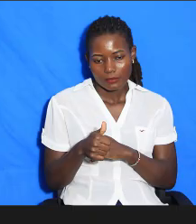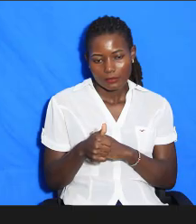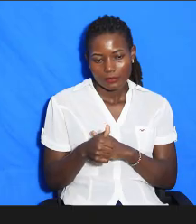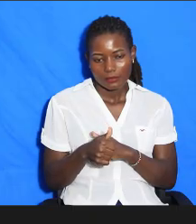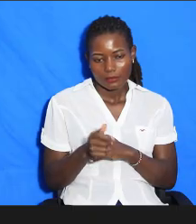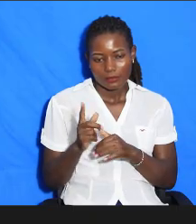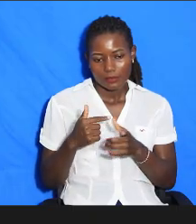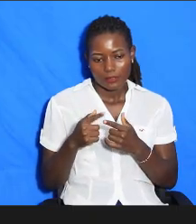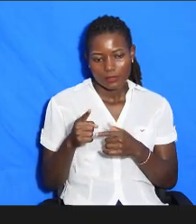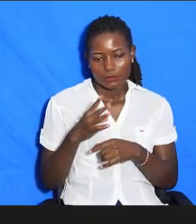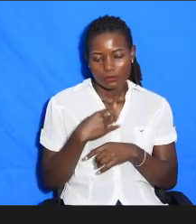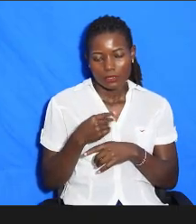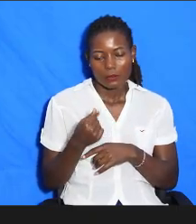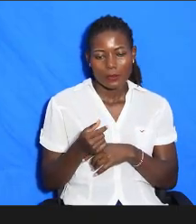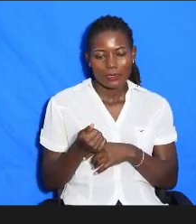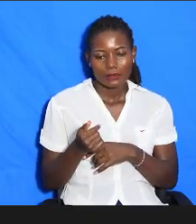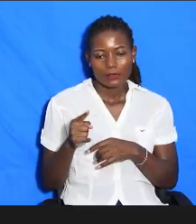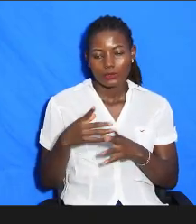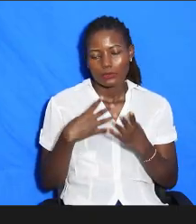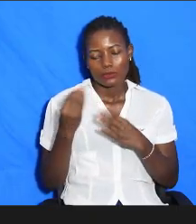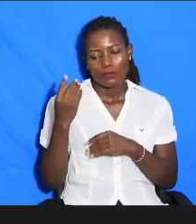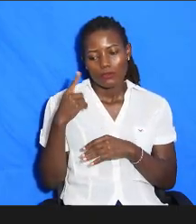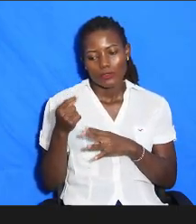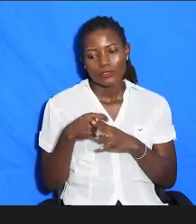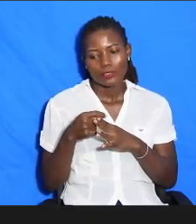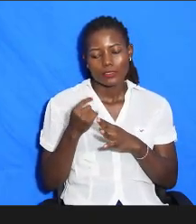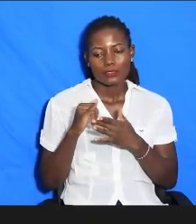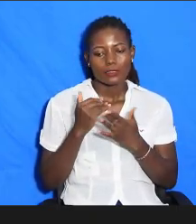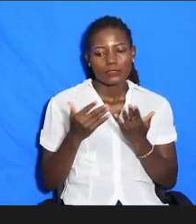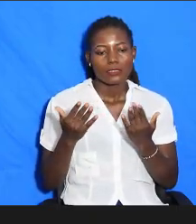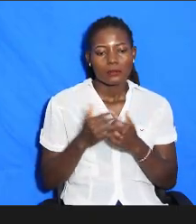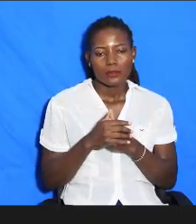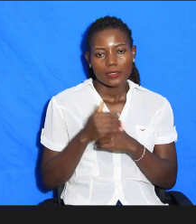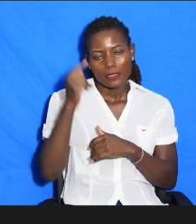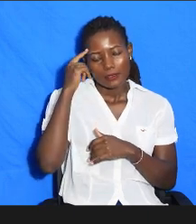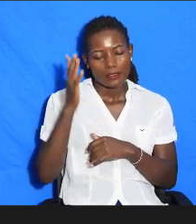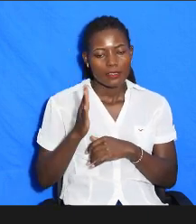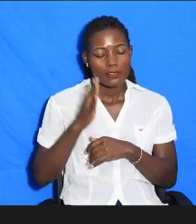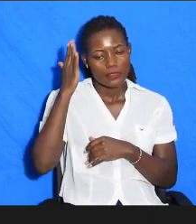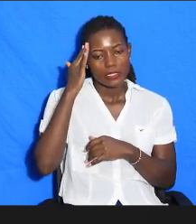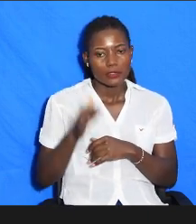and you still need money to go for training. So that's something that I think I didn't know.